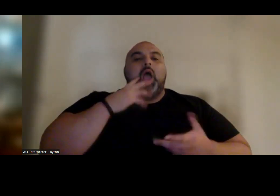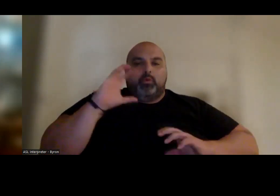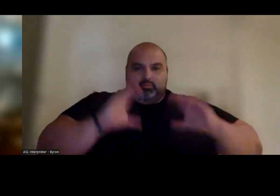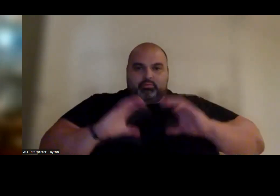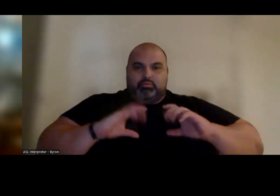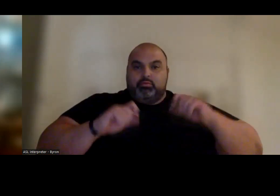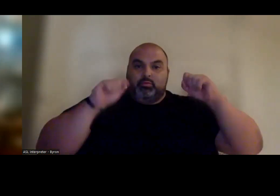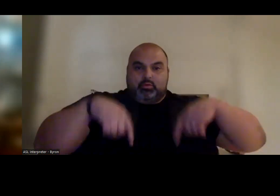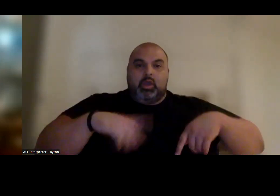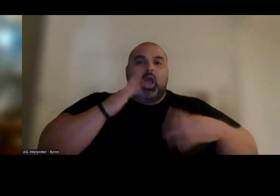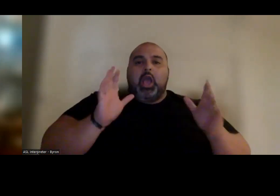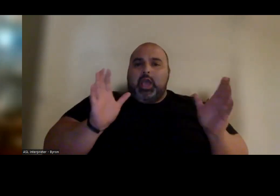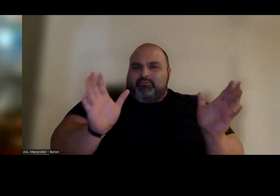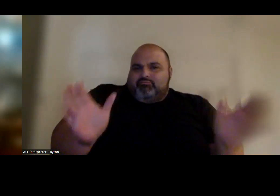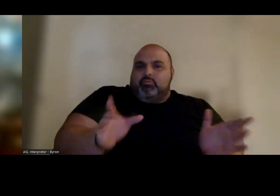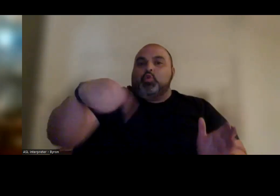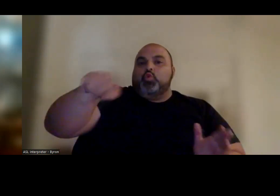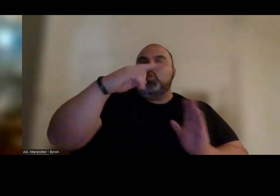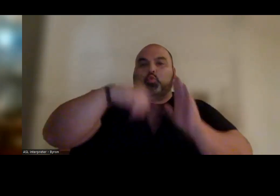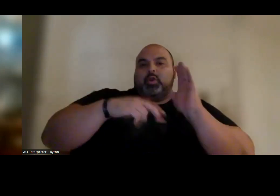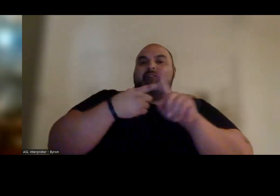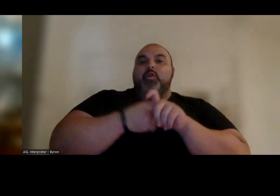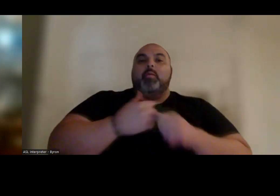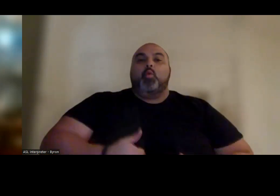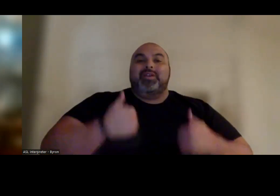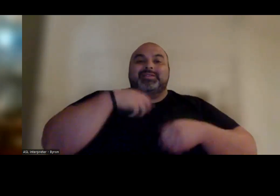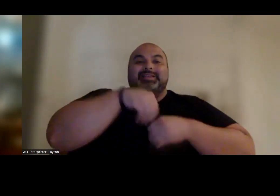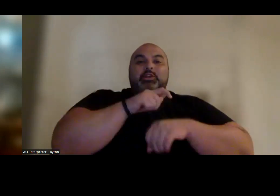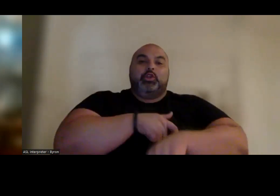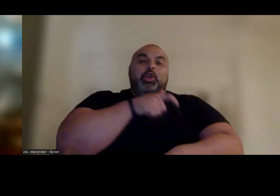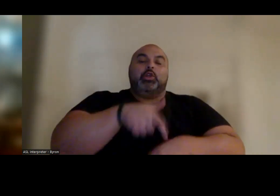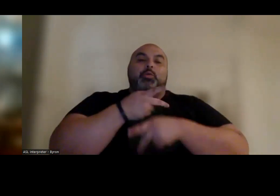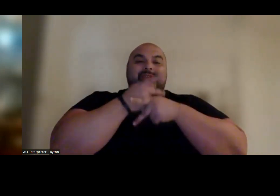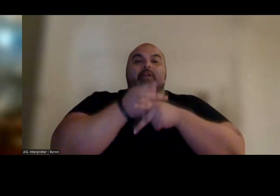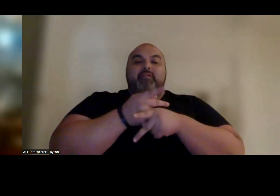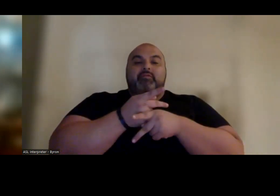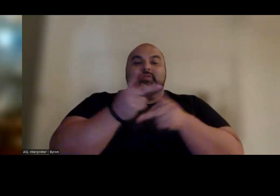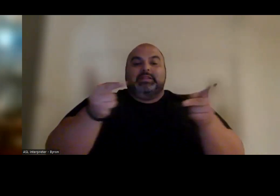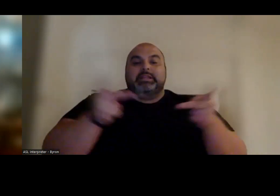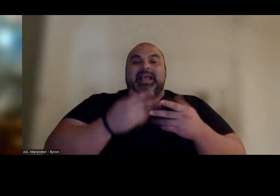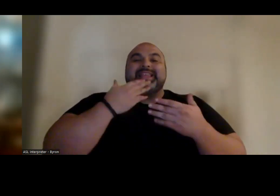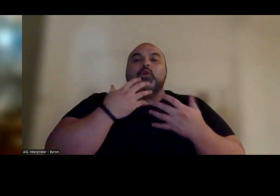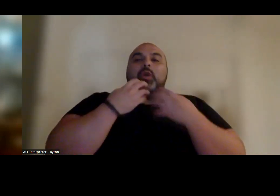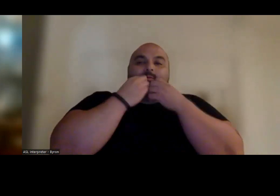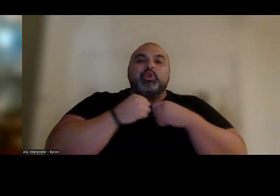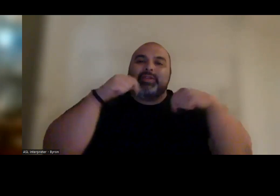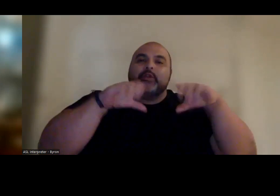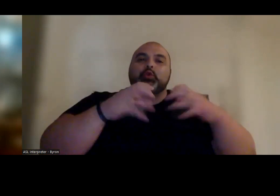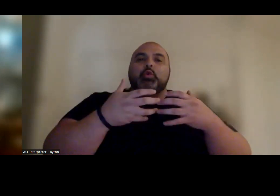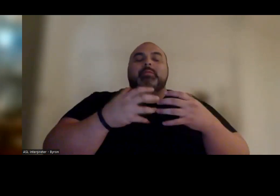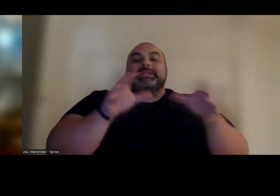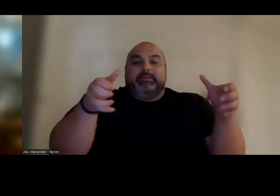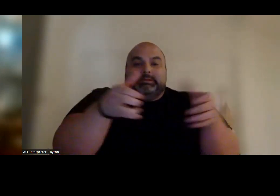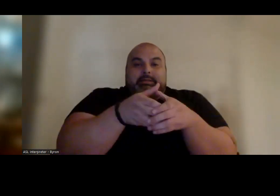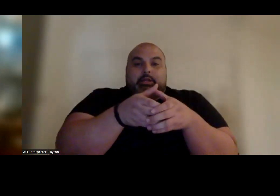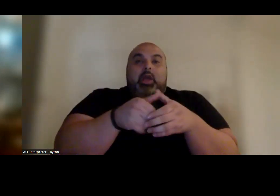And I encourage you to read it. was from a resident in long term care facility. Thank you. I appreciate that this group is coming together and